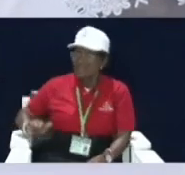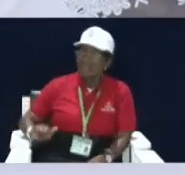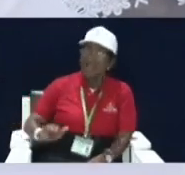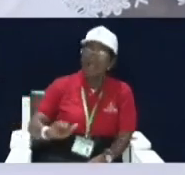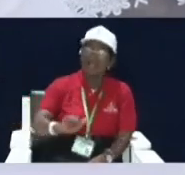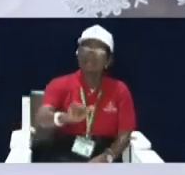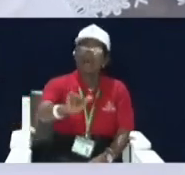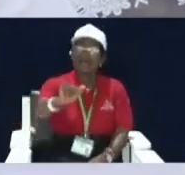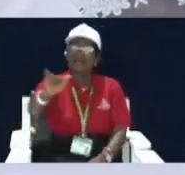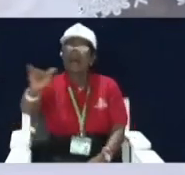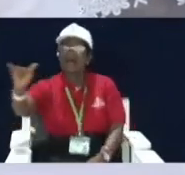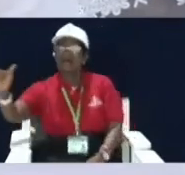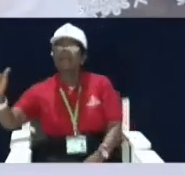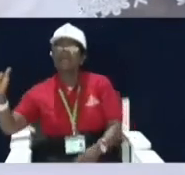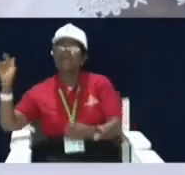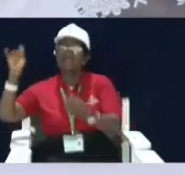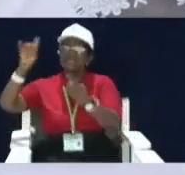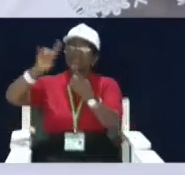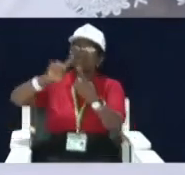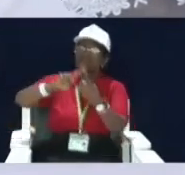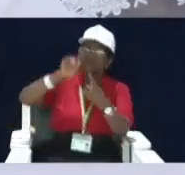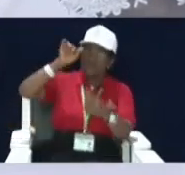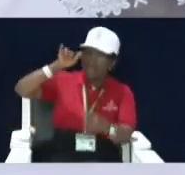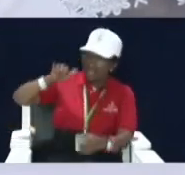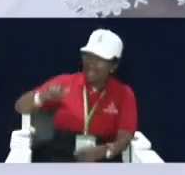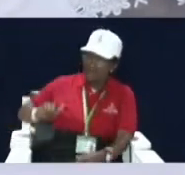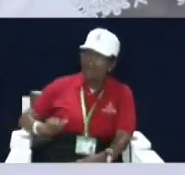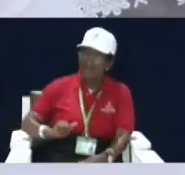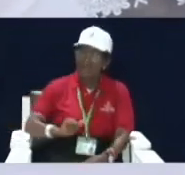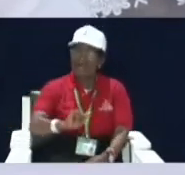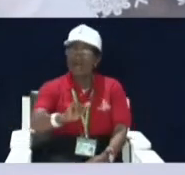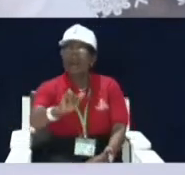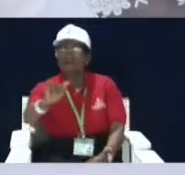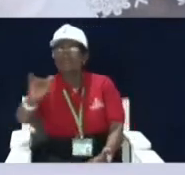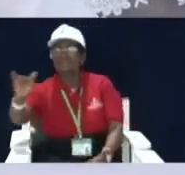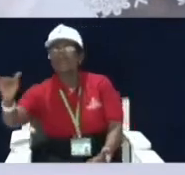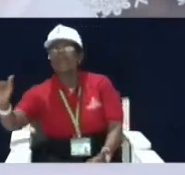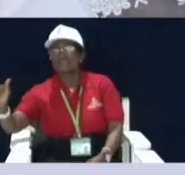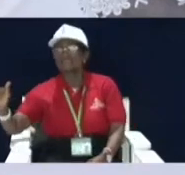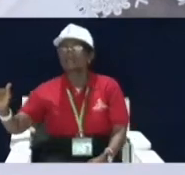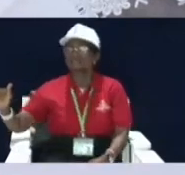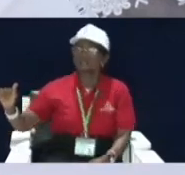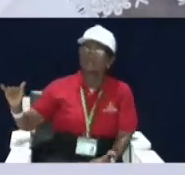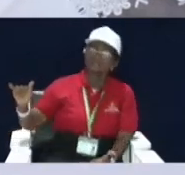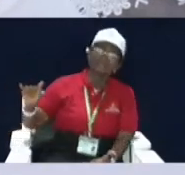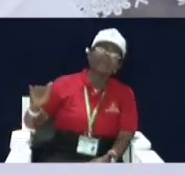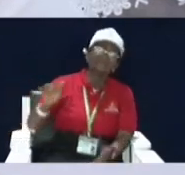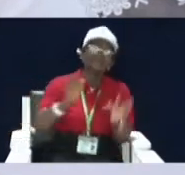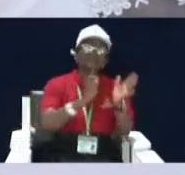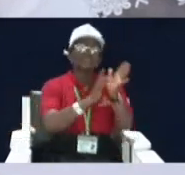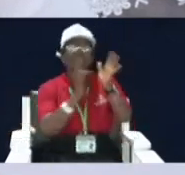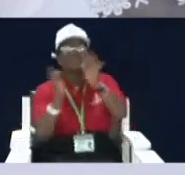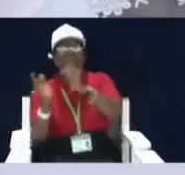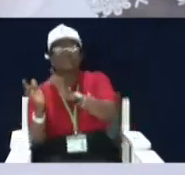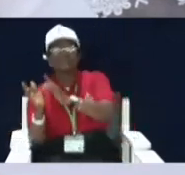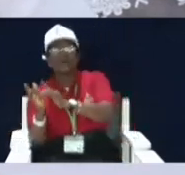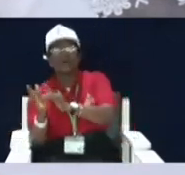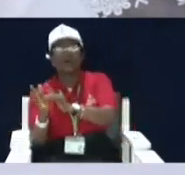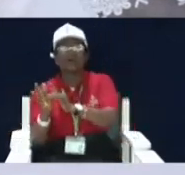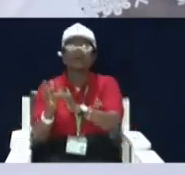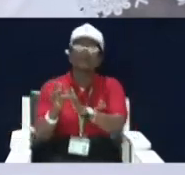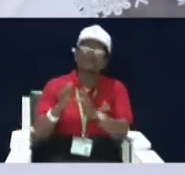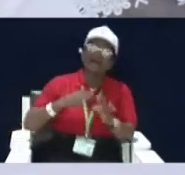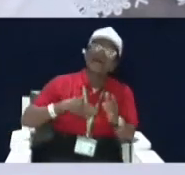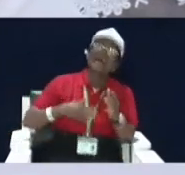everlasting, everlasting to everlasting. Jesus, smite,